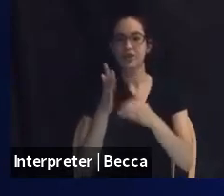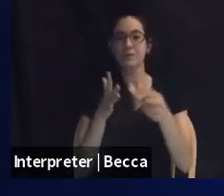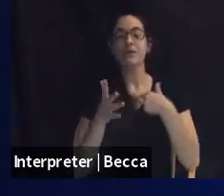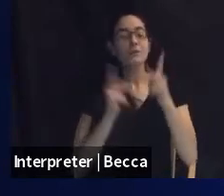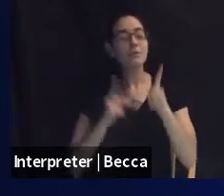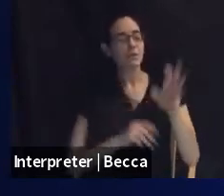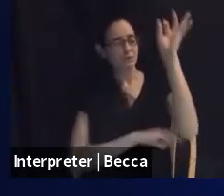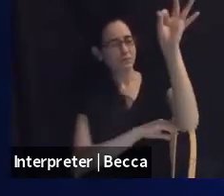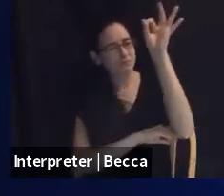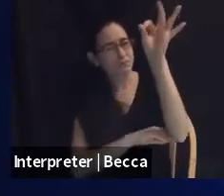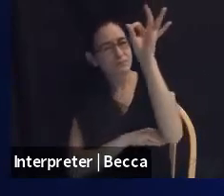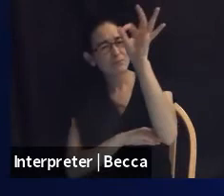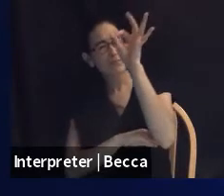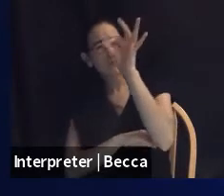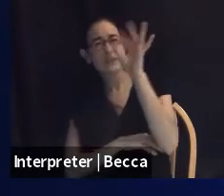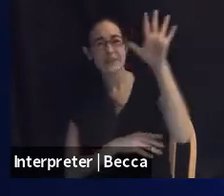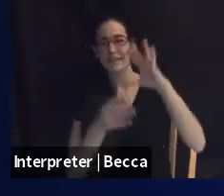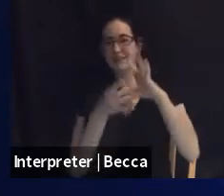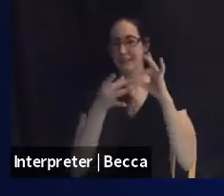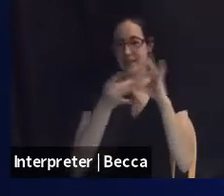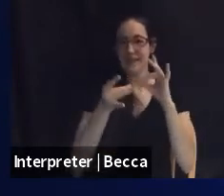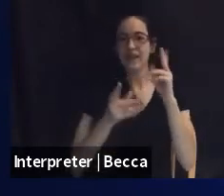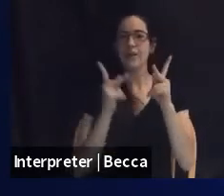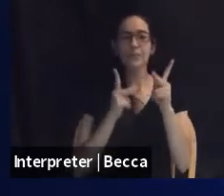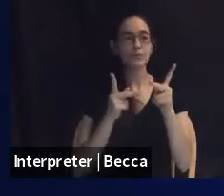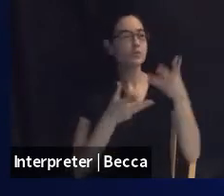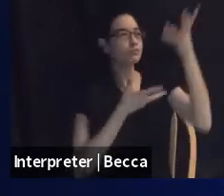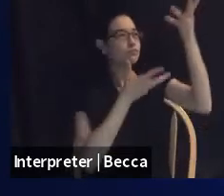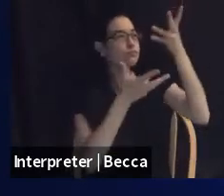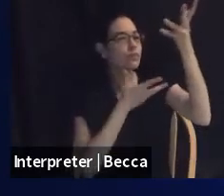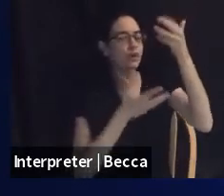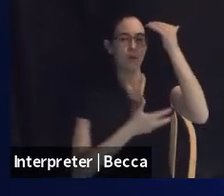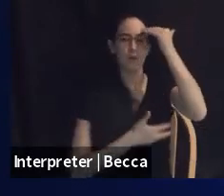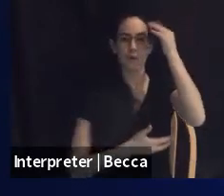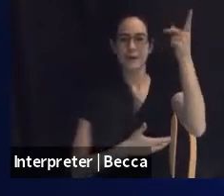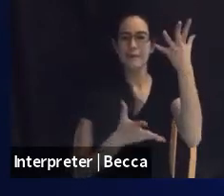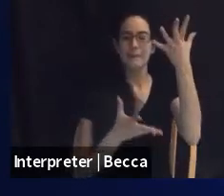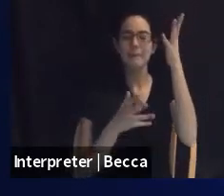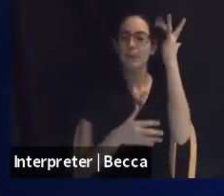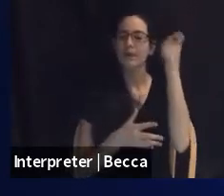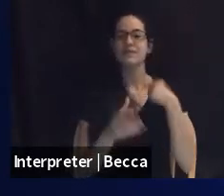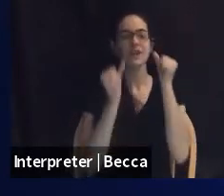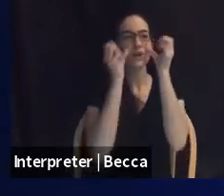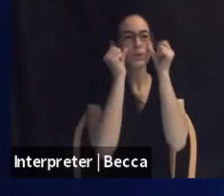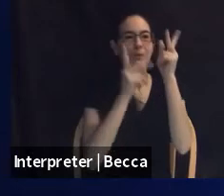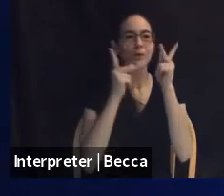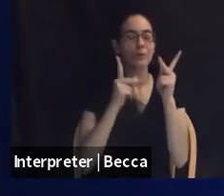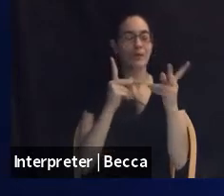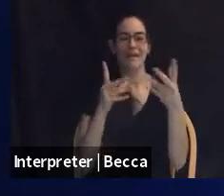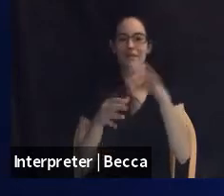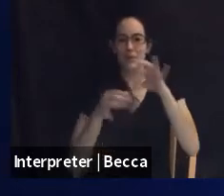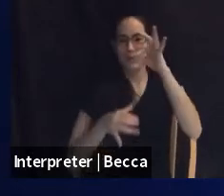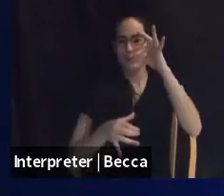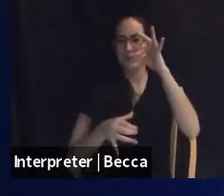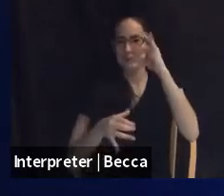word, and a lot of people come to know Jesus because these incredible people are empowered by what we call the Holy Spirit of God,